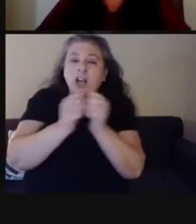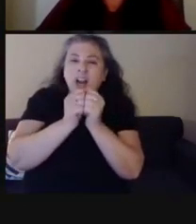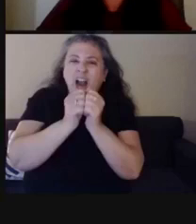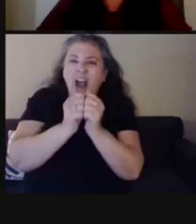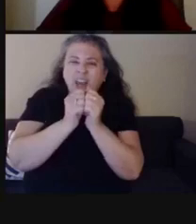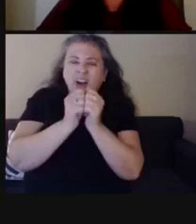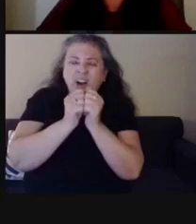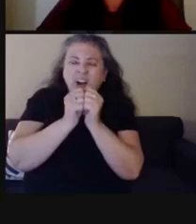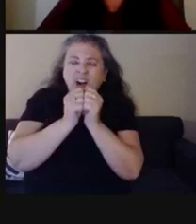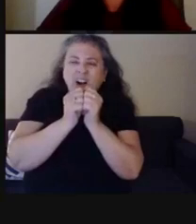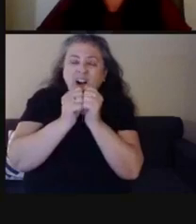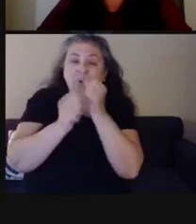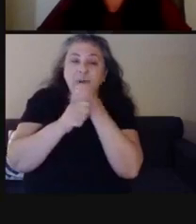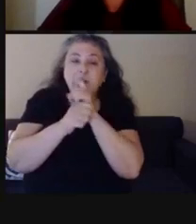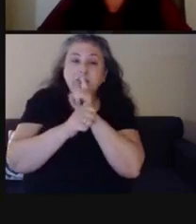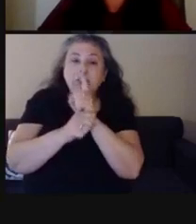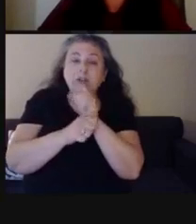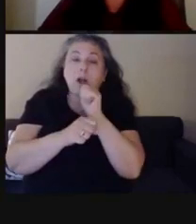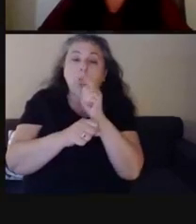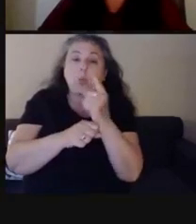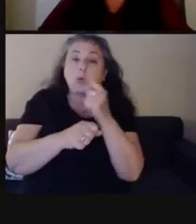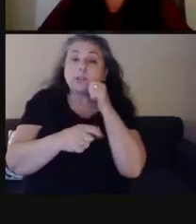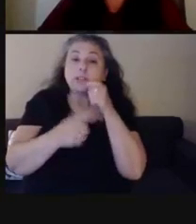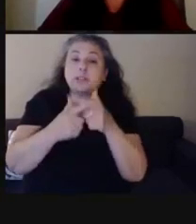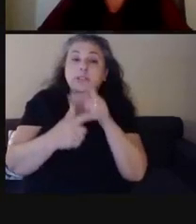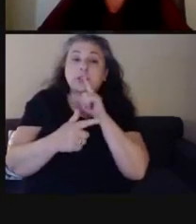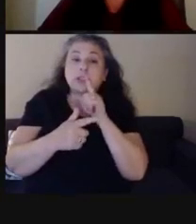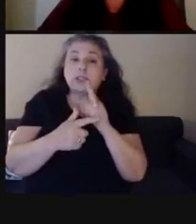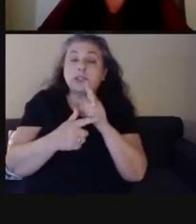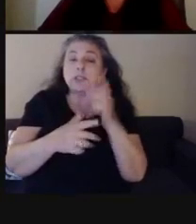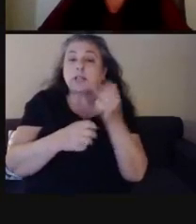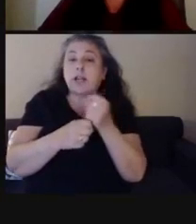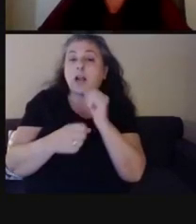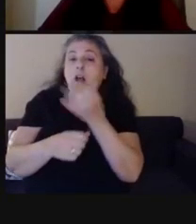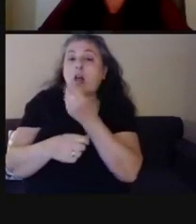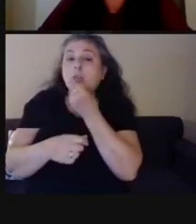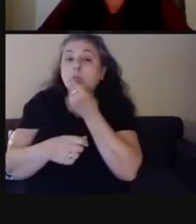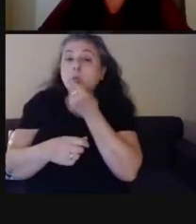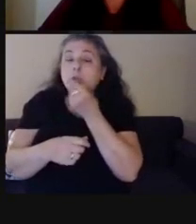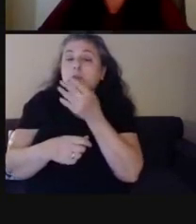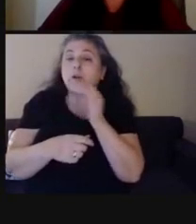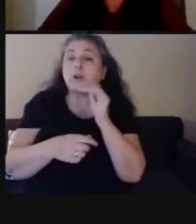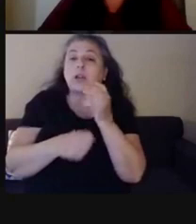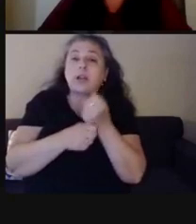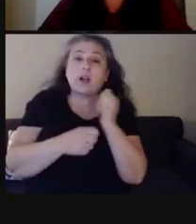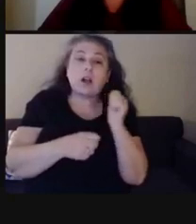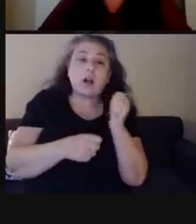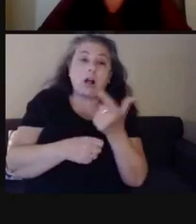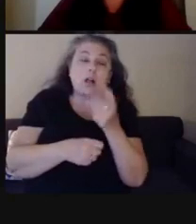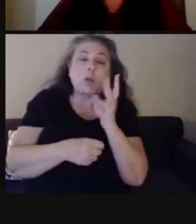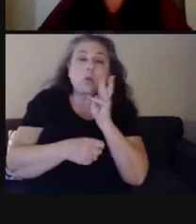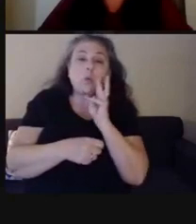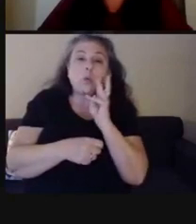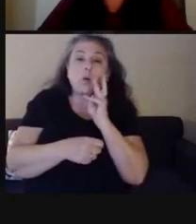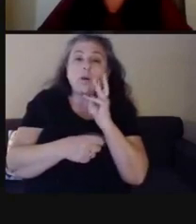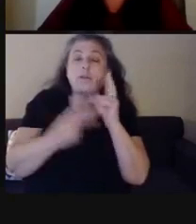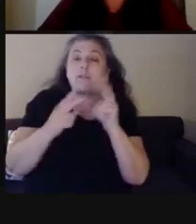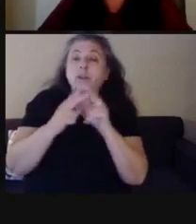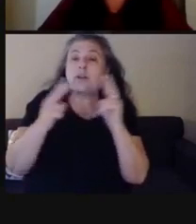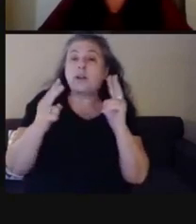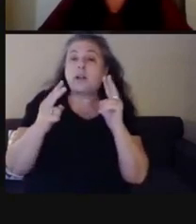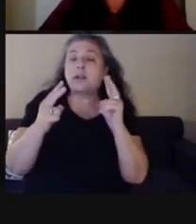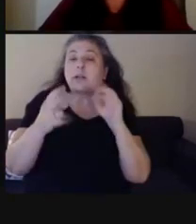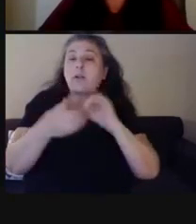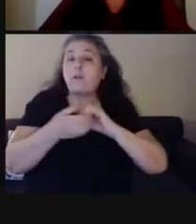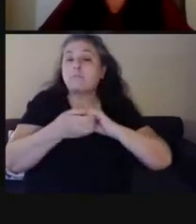to make sure that not one sister is getting all the nutrients or getting all the water. It's a very